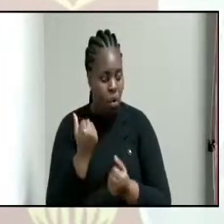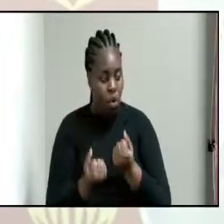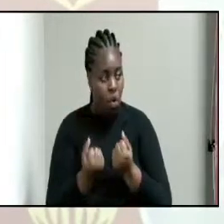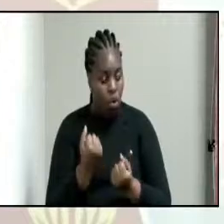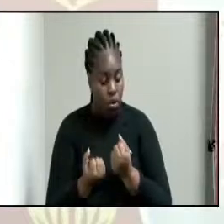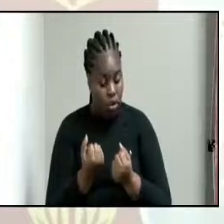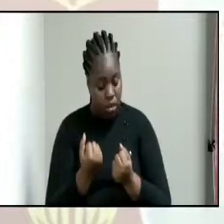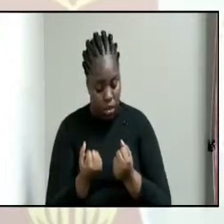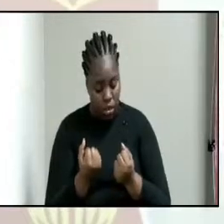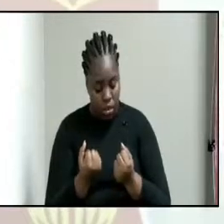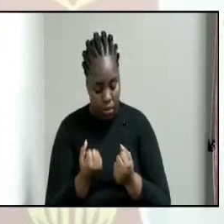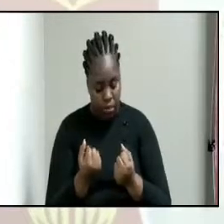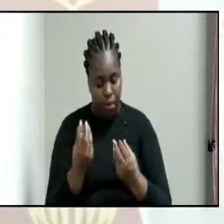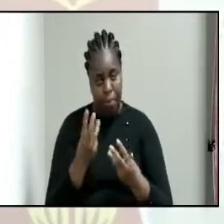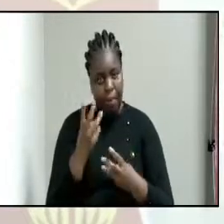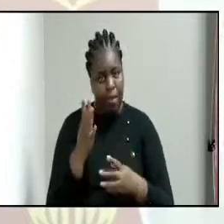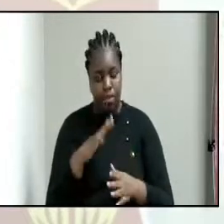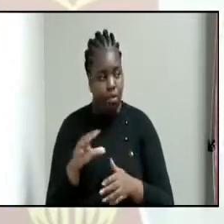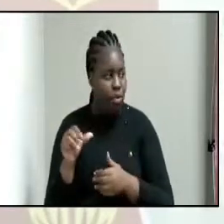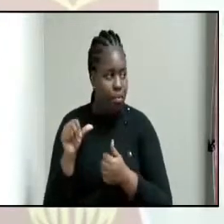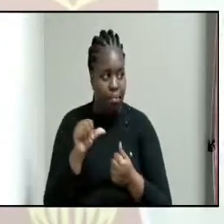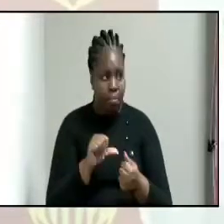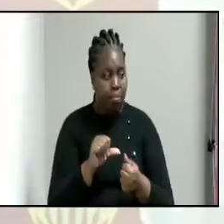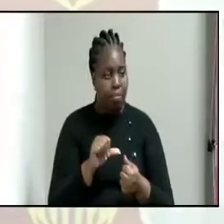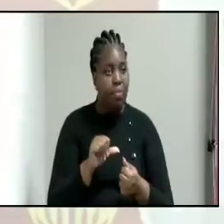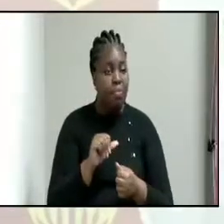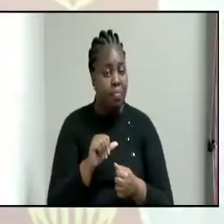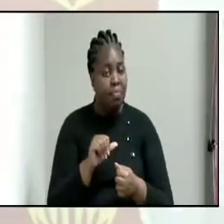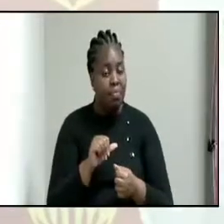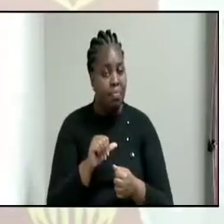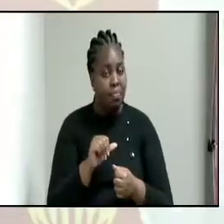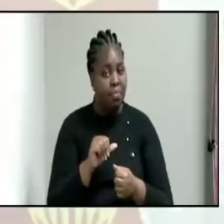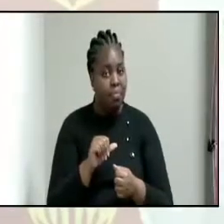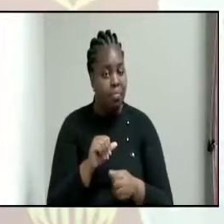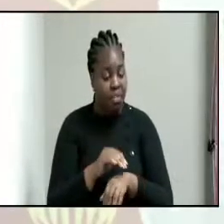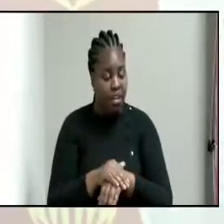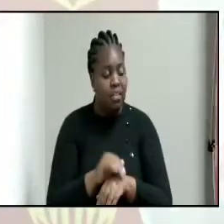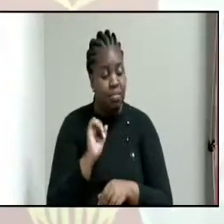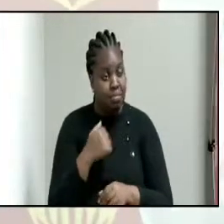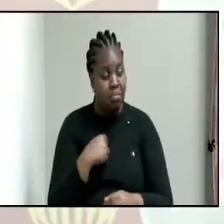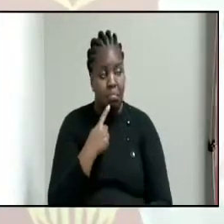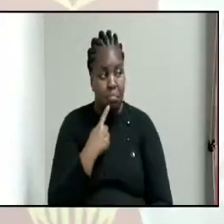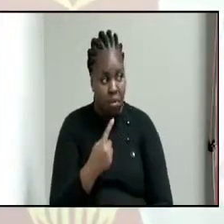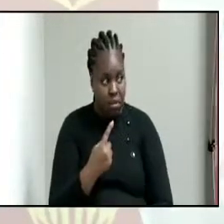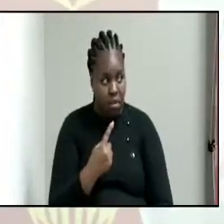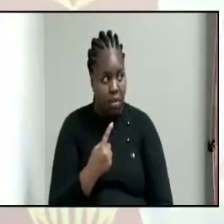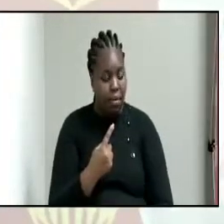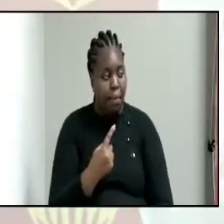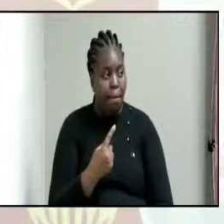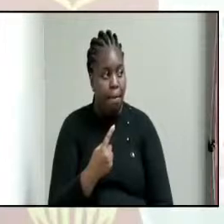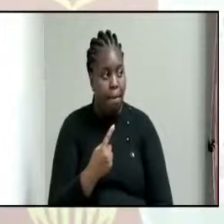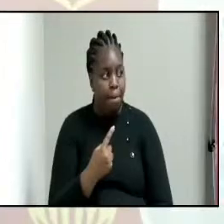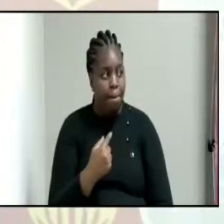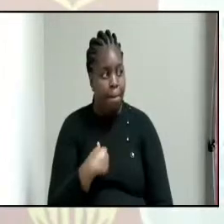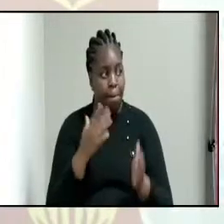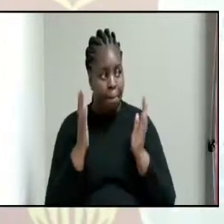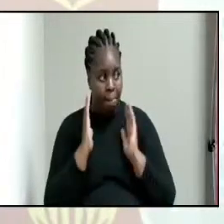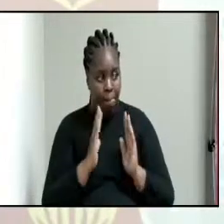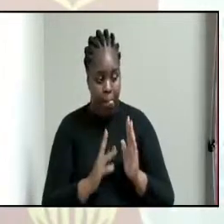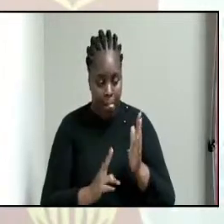litigation, people don't come back friends. And I must say, as the Human